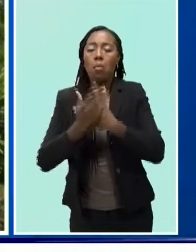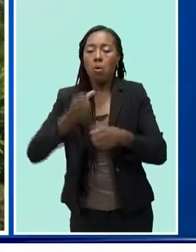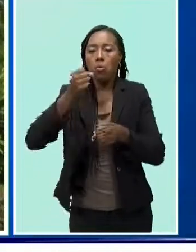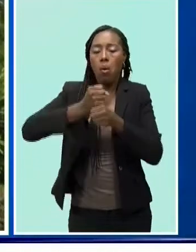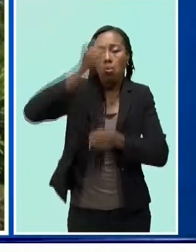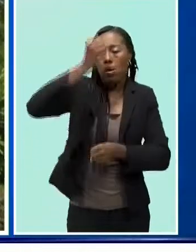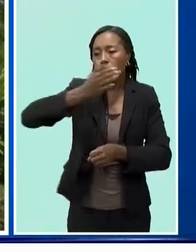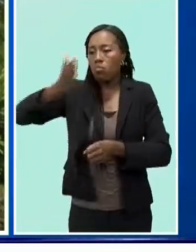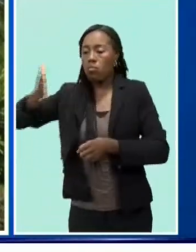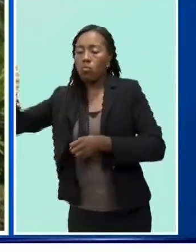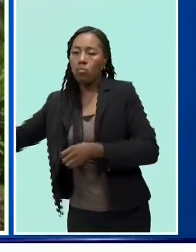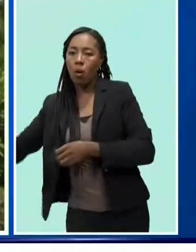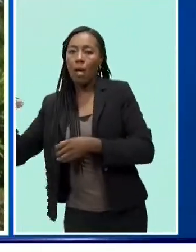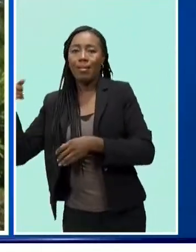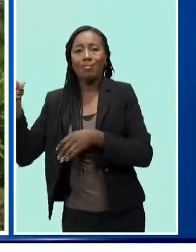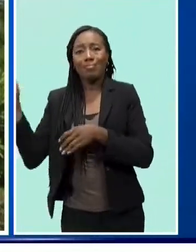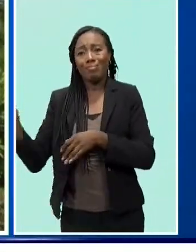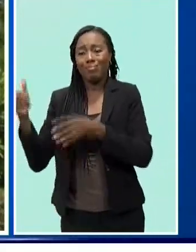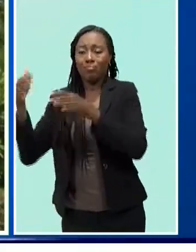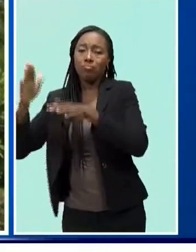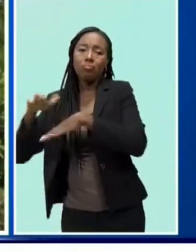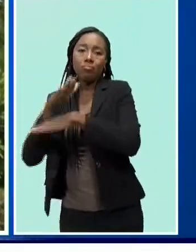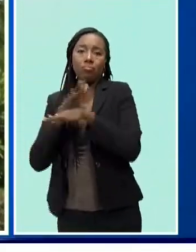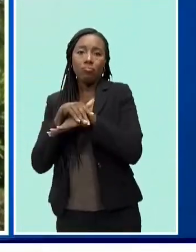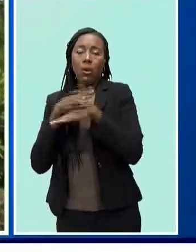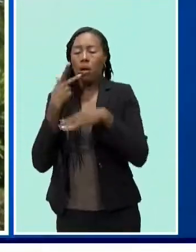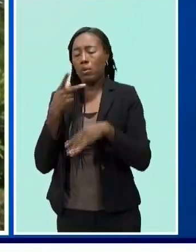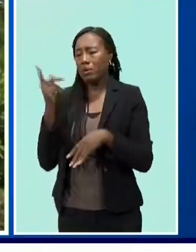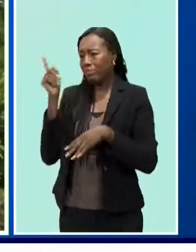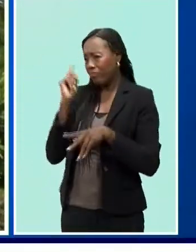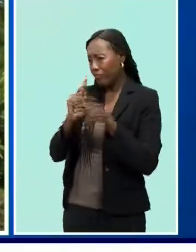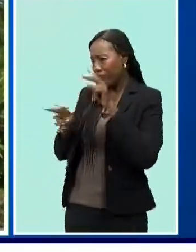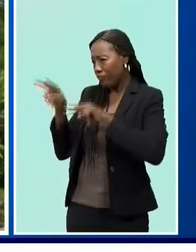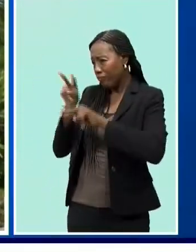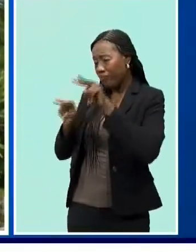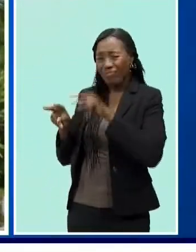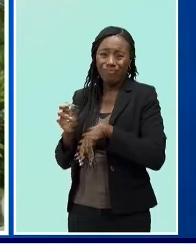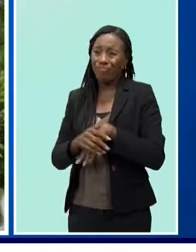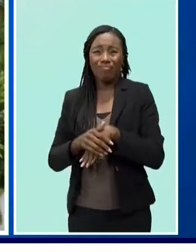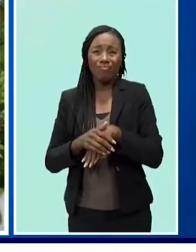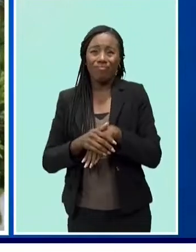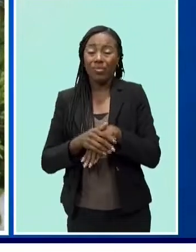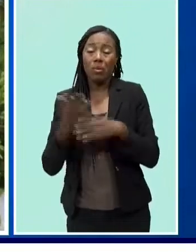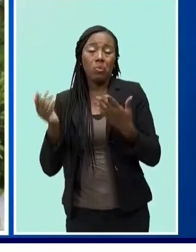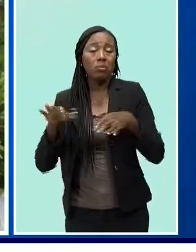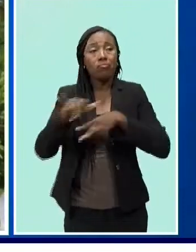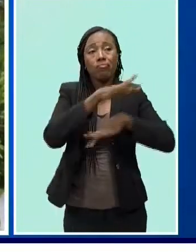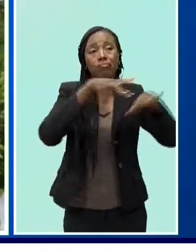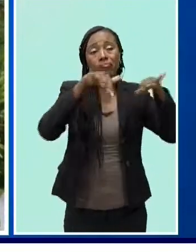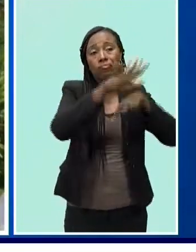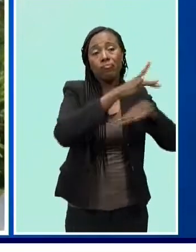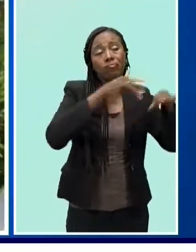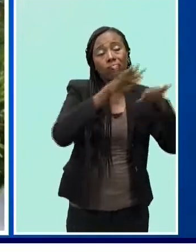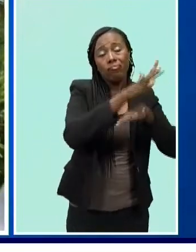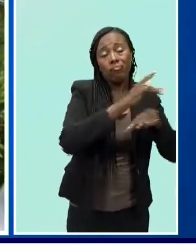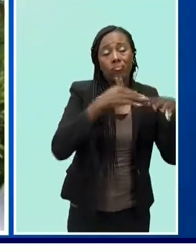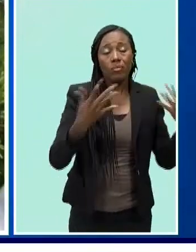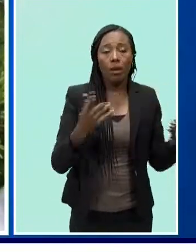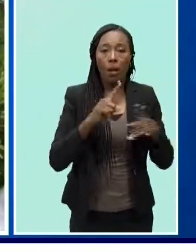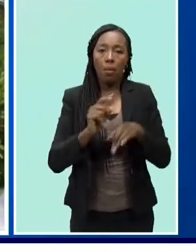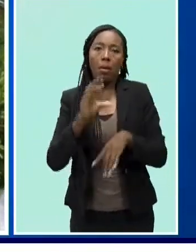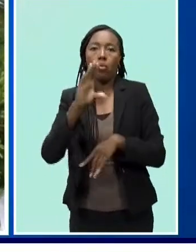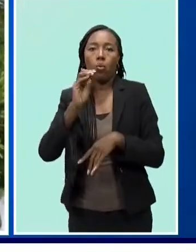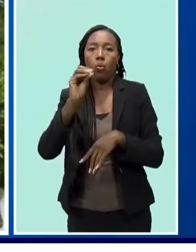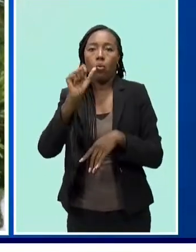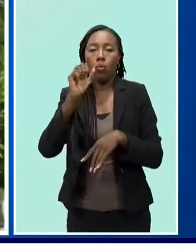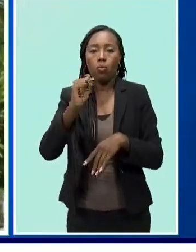from us, and really you don't take really much notice as you're going around about your day, but the Coast Guards